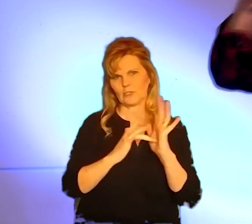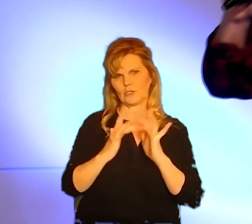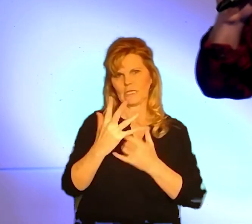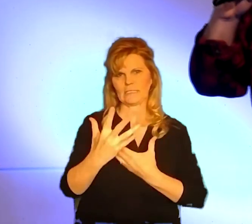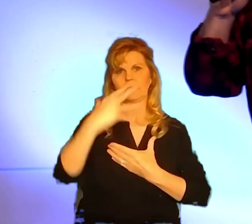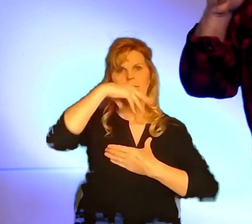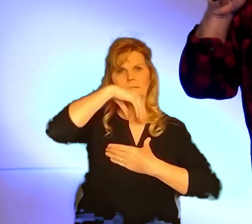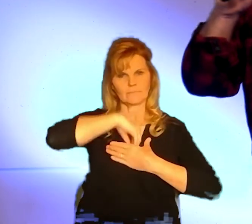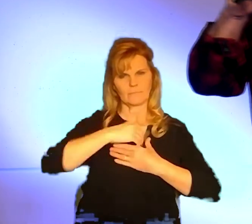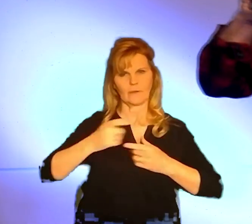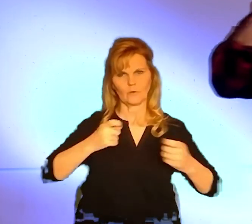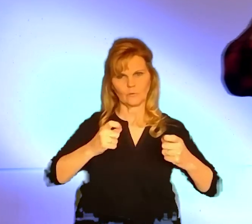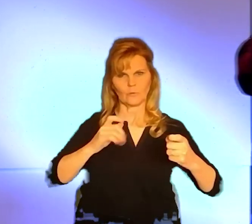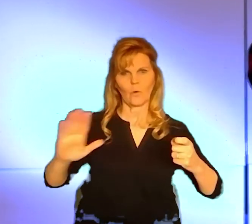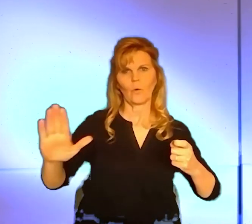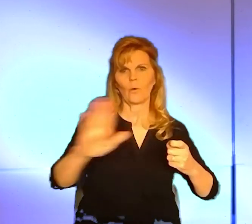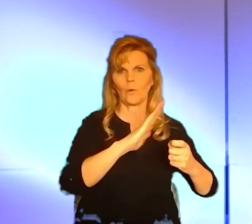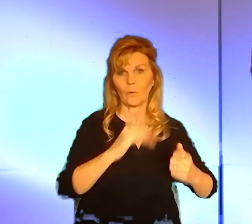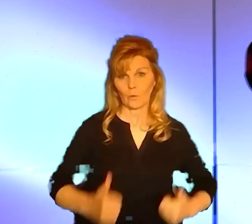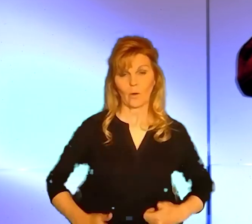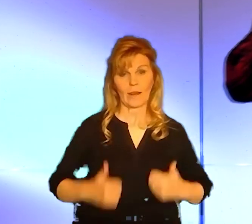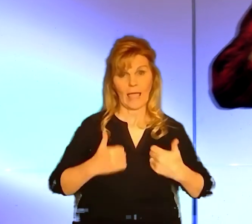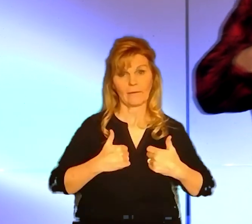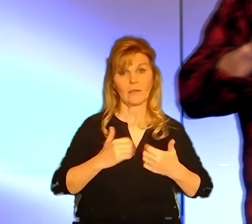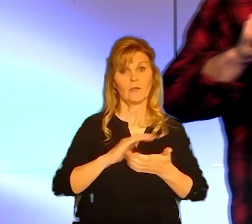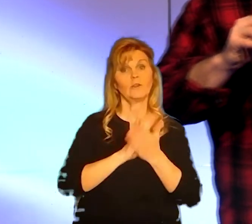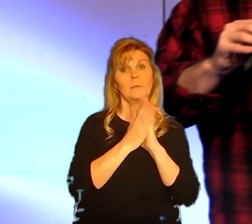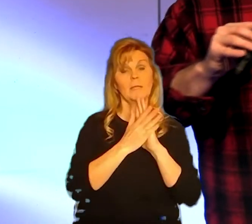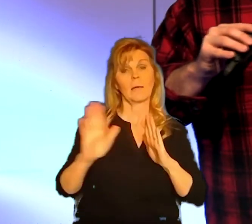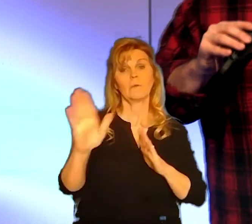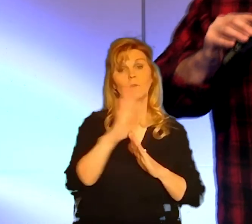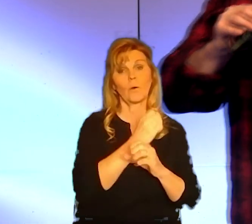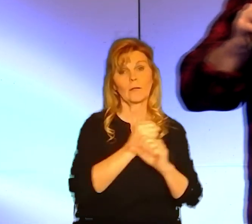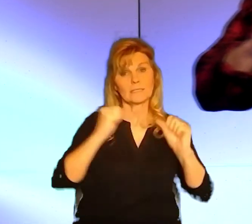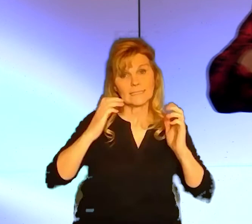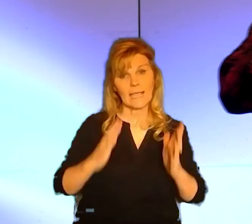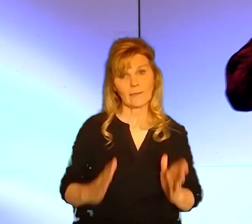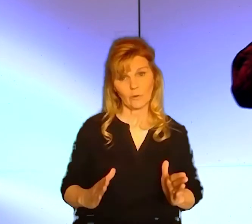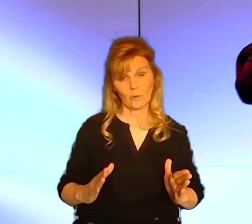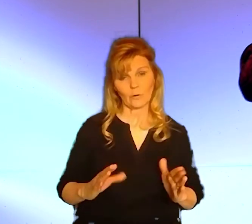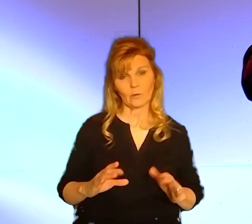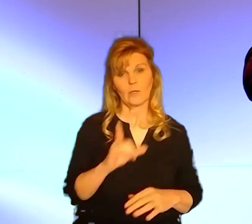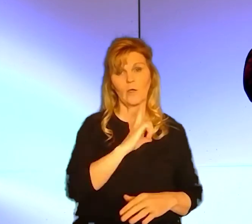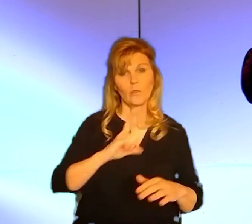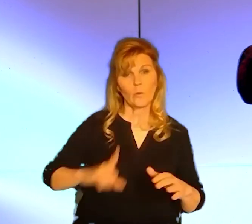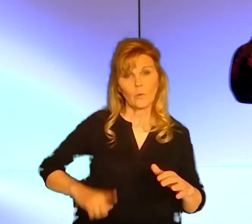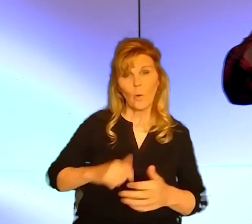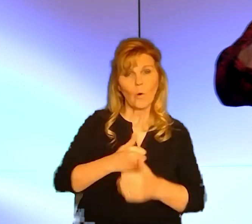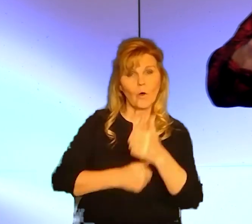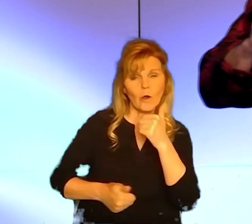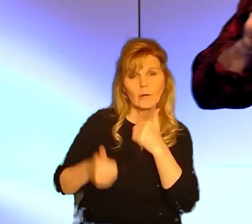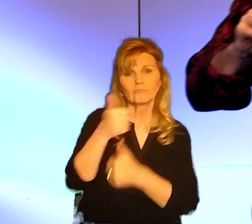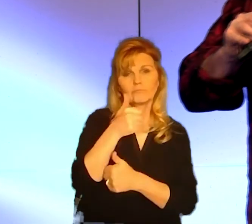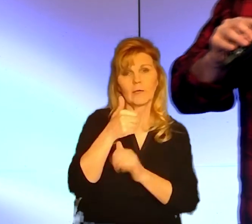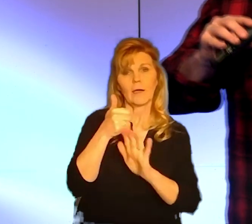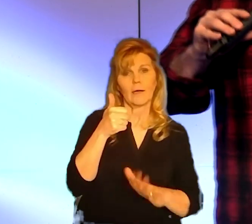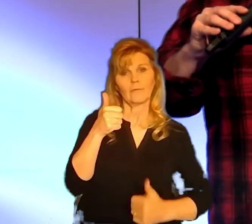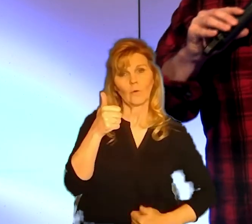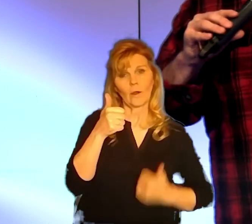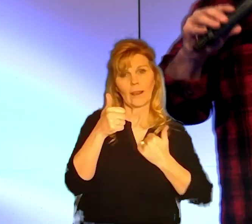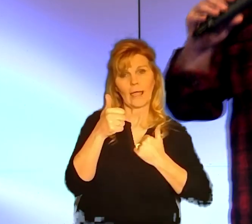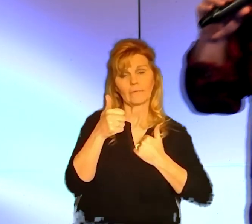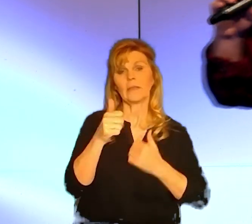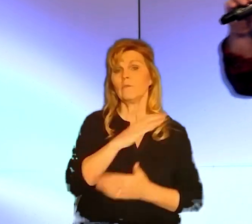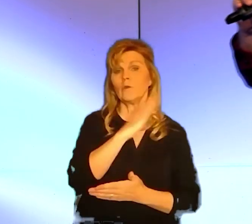be the master, the savior of your life, the Lord of your life, if you've never allowed